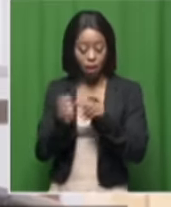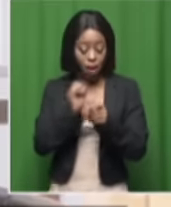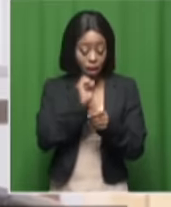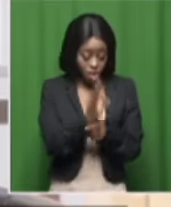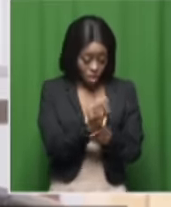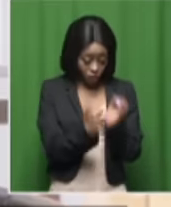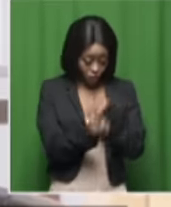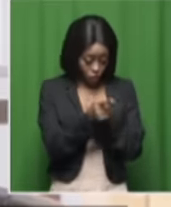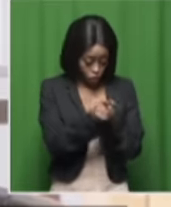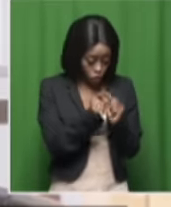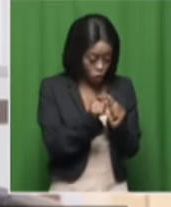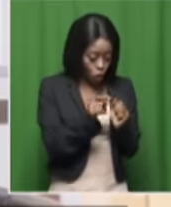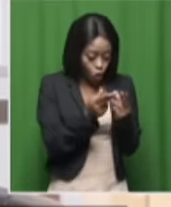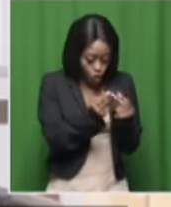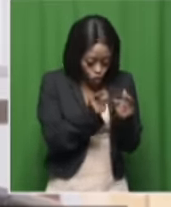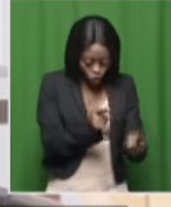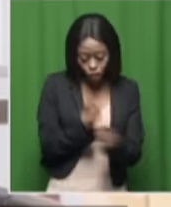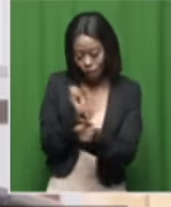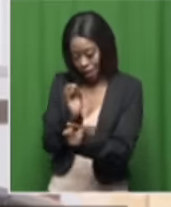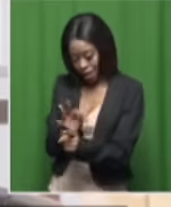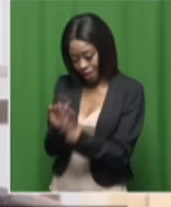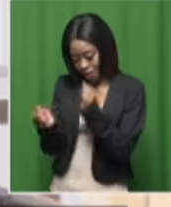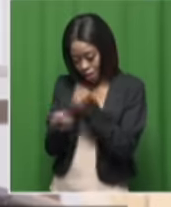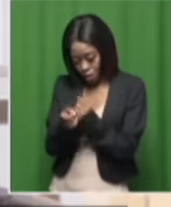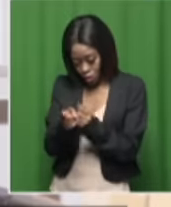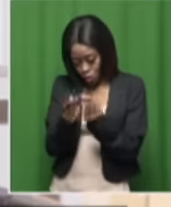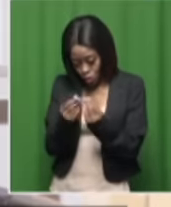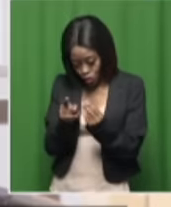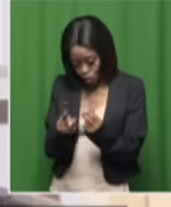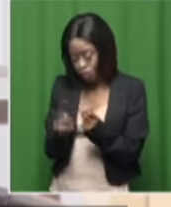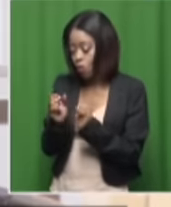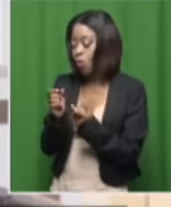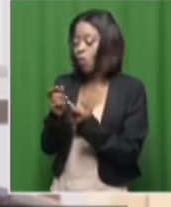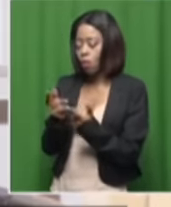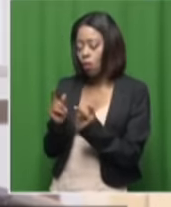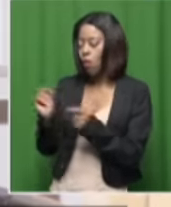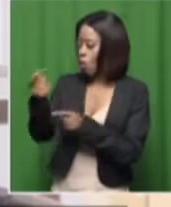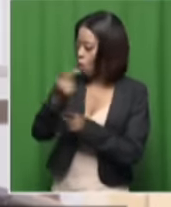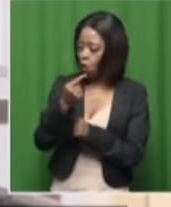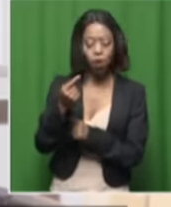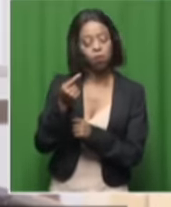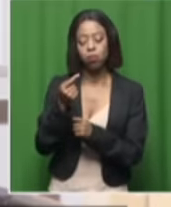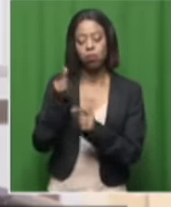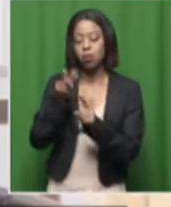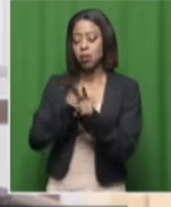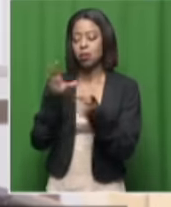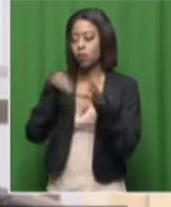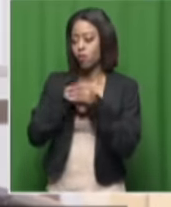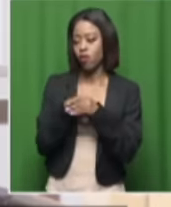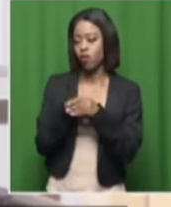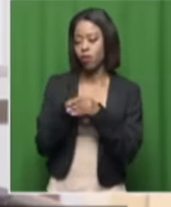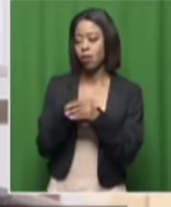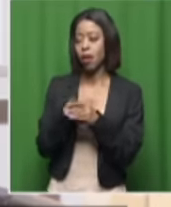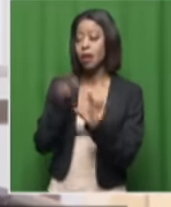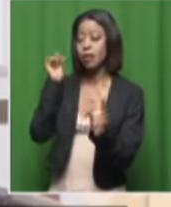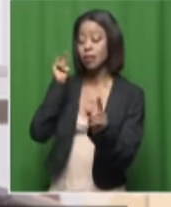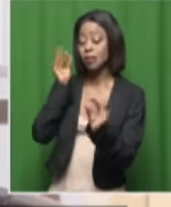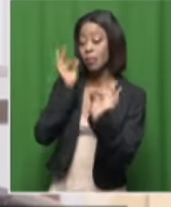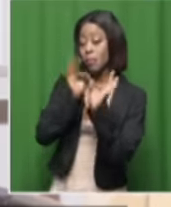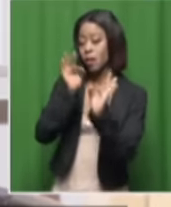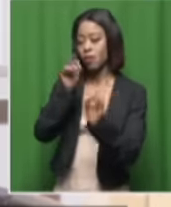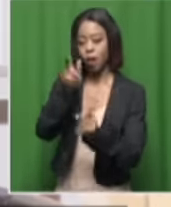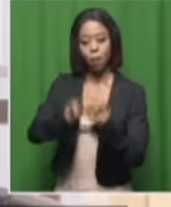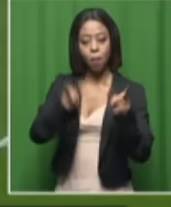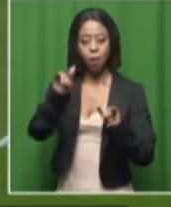take penalties during the week, everyone in the team. We don't have a specific guy to say, no, these five are going to be the ones